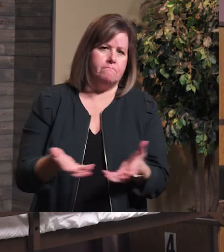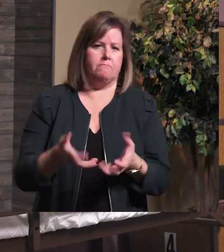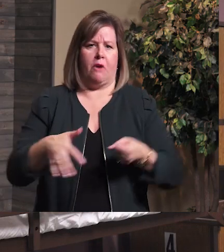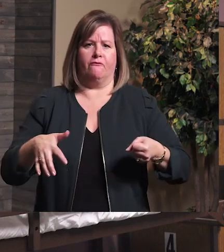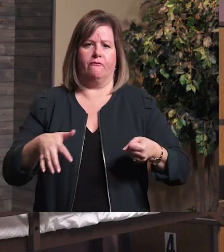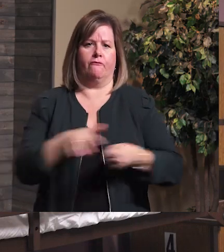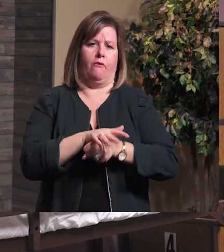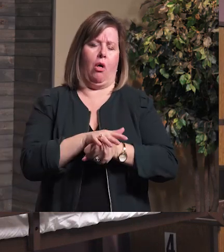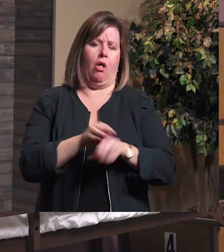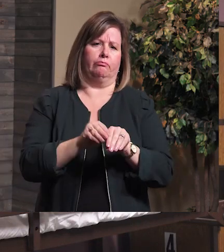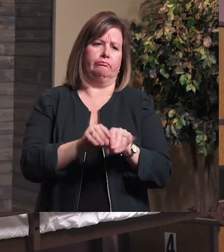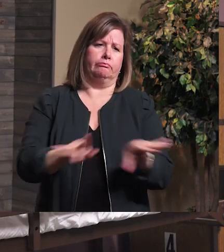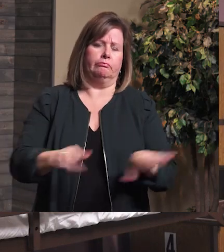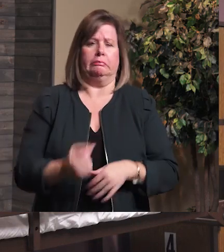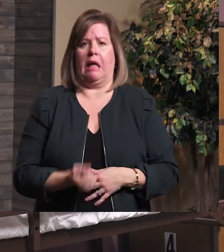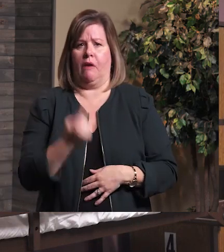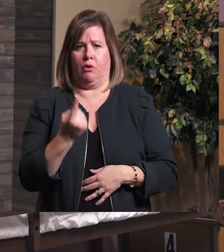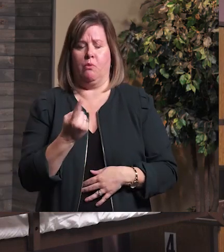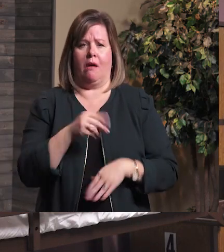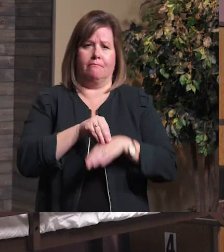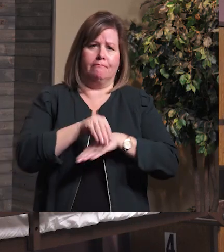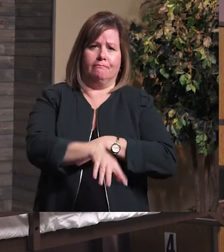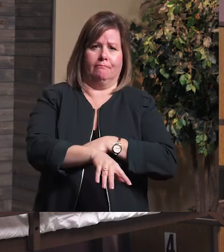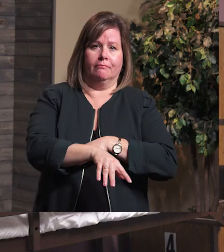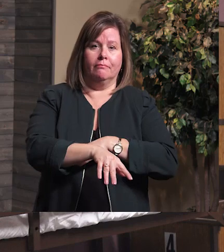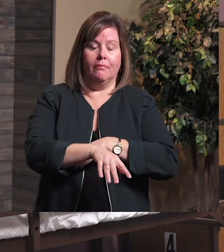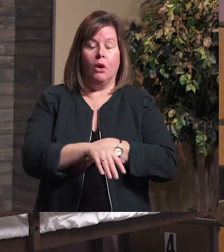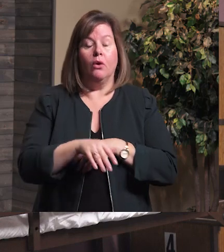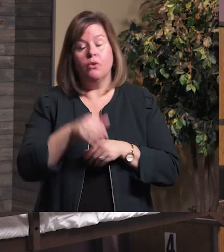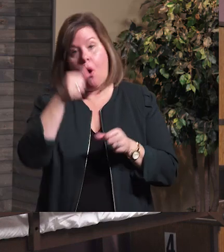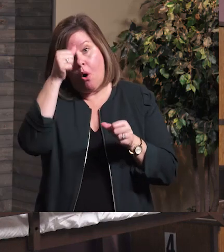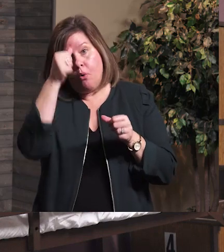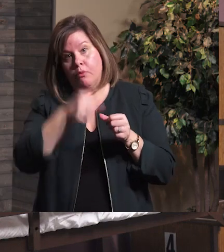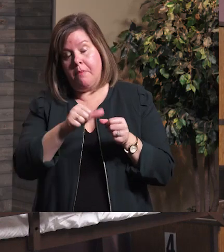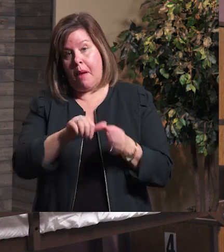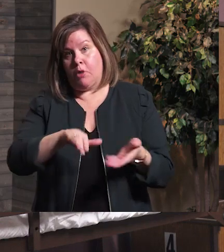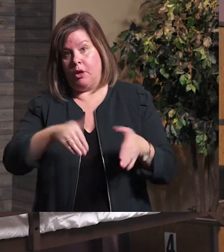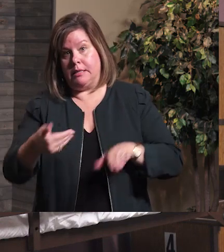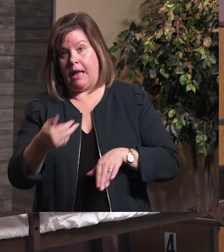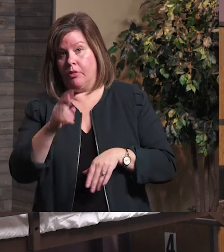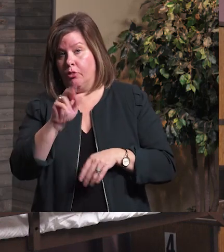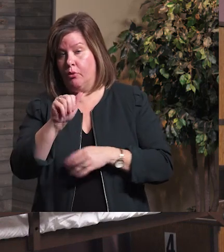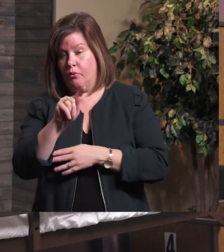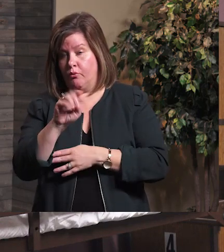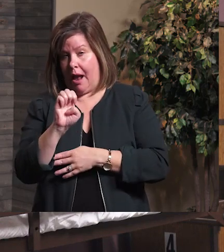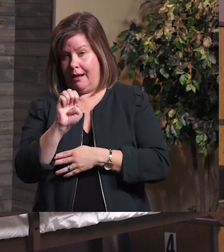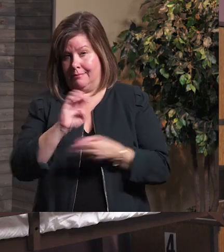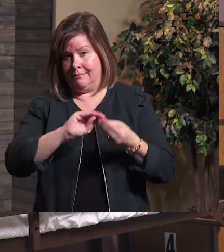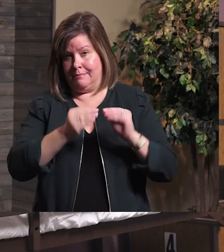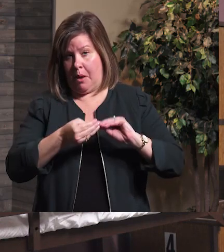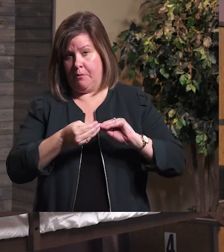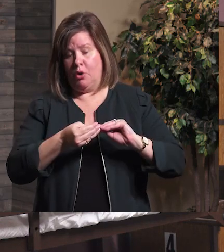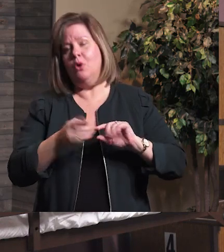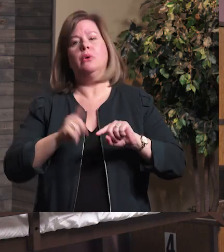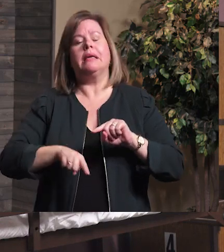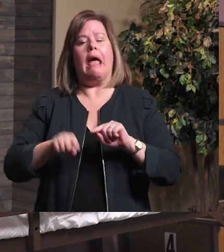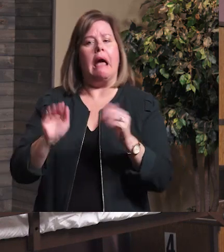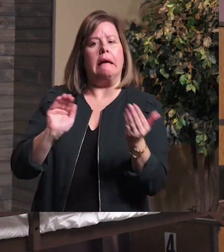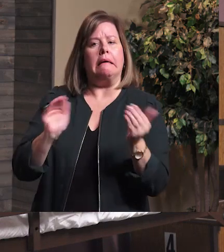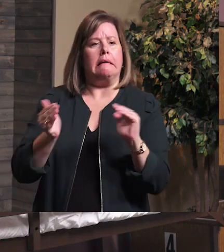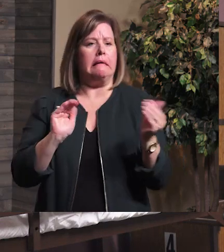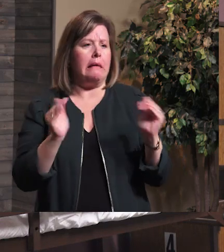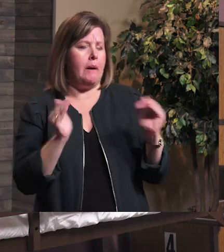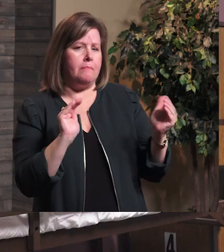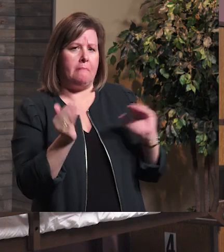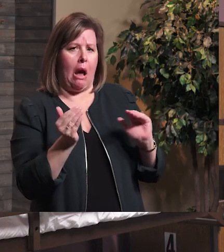now. And to give you some perspective, when we look at death rates, keeping in mind it's very difficult to compare one country to